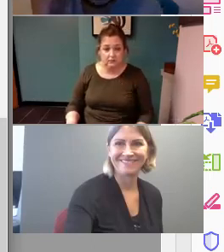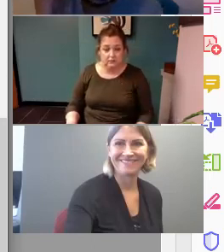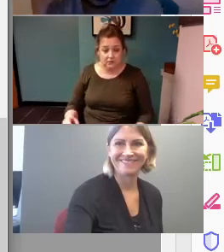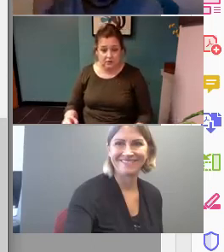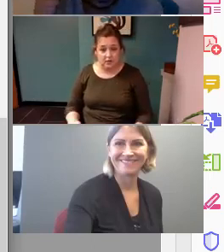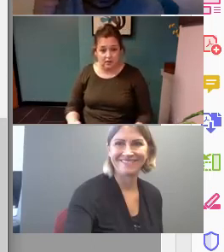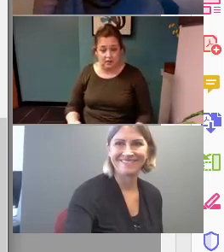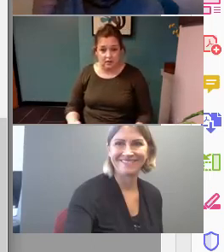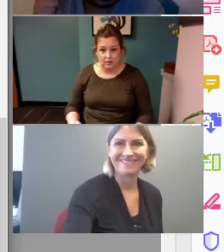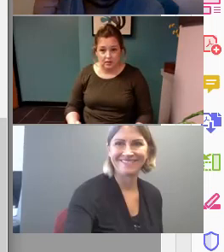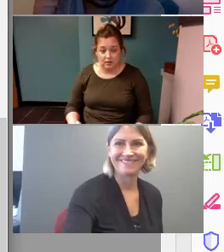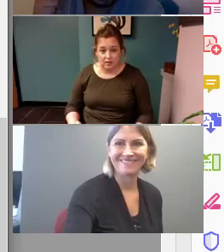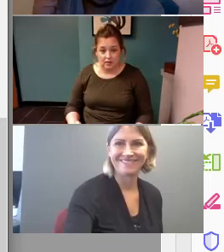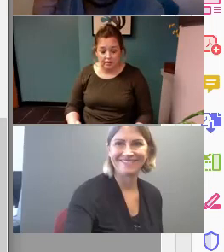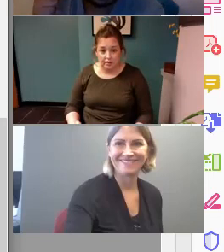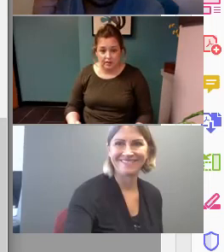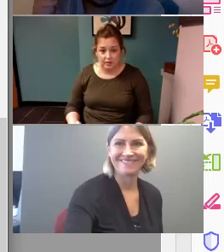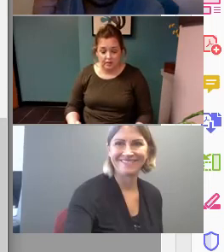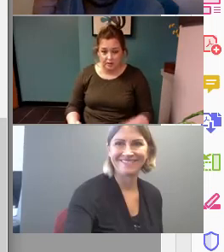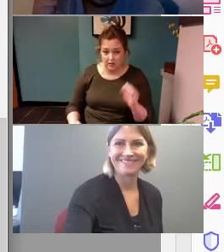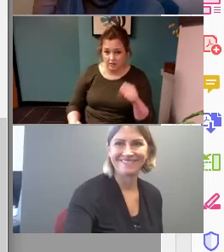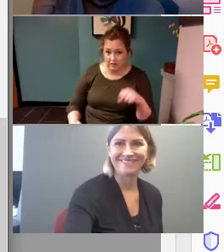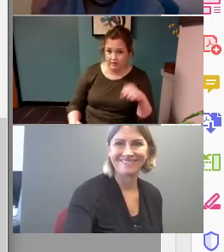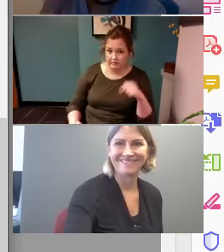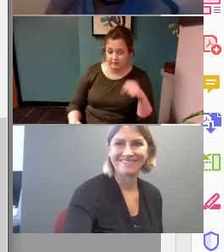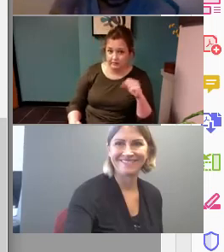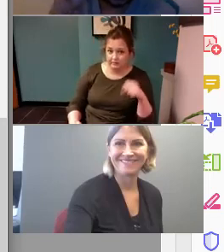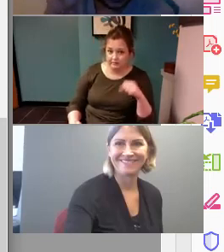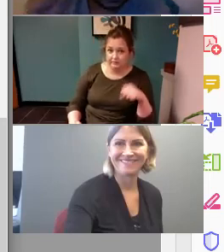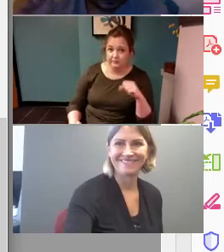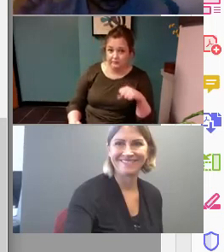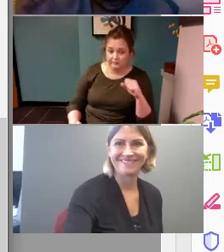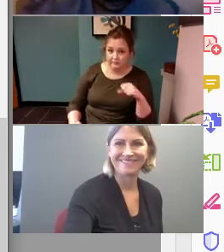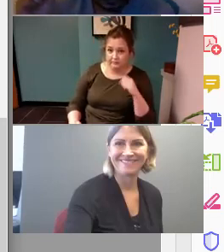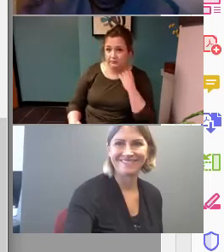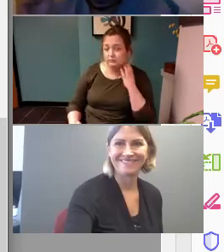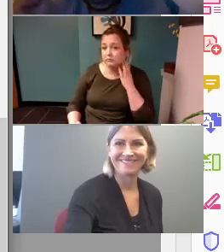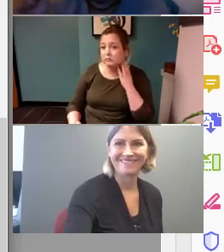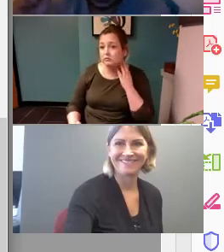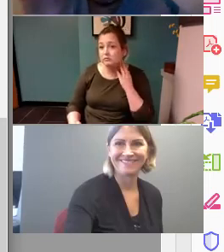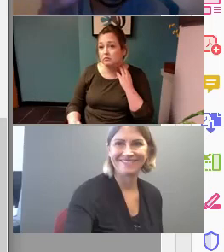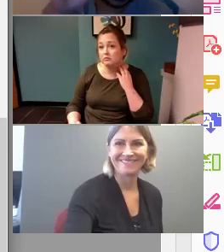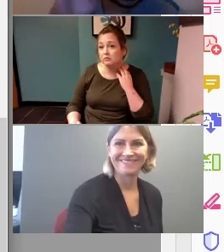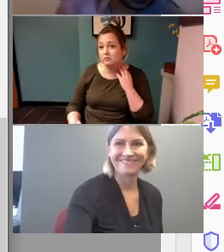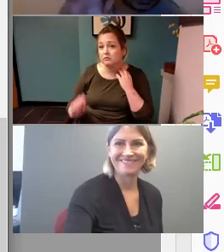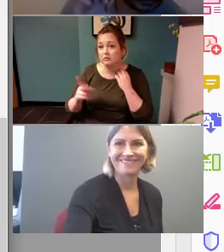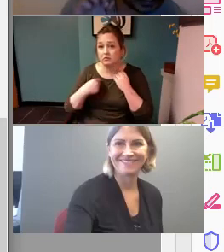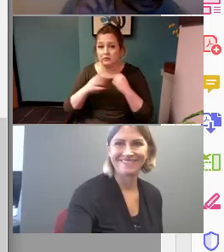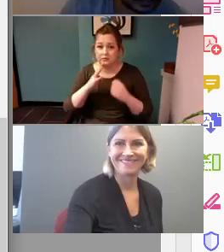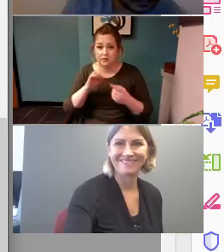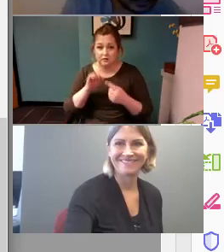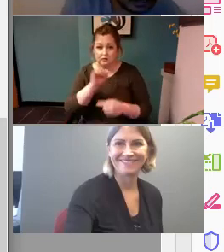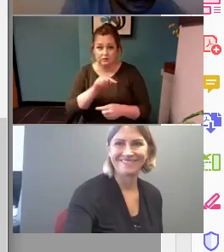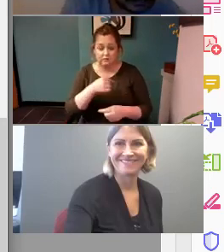the 2 does not matter. Yeah, yes, yeah. Not you, Wise. I'm talking to Yaswanti now. So I understand that